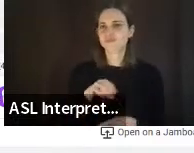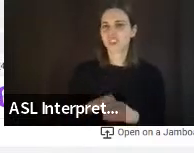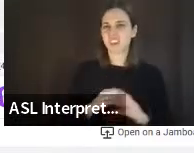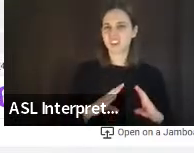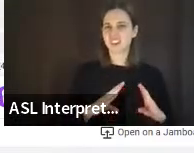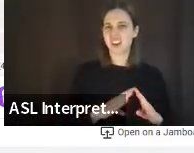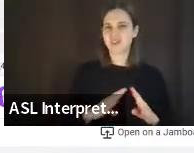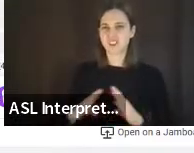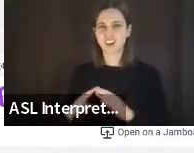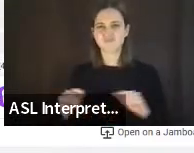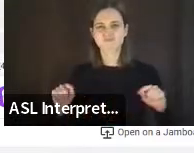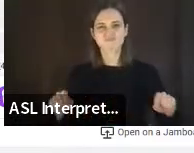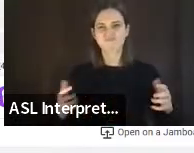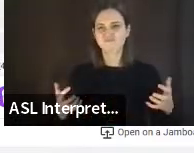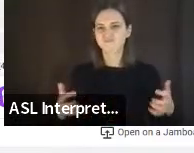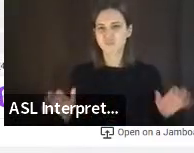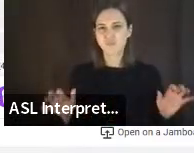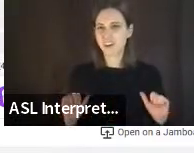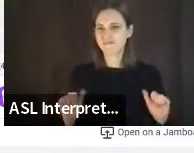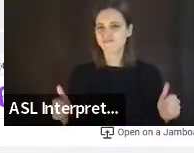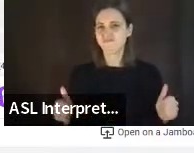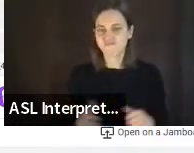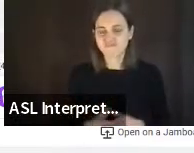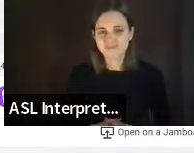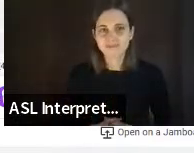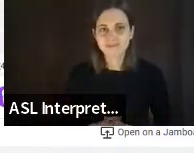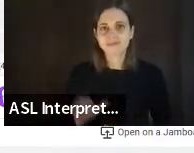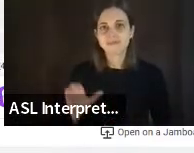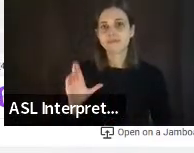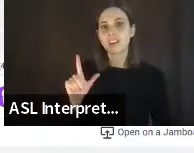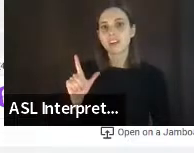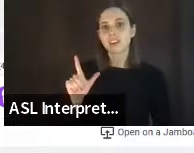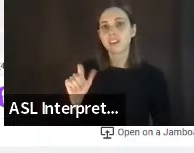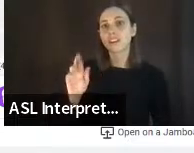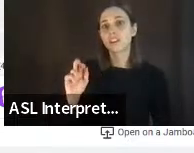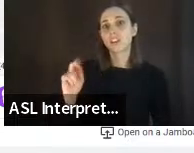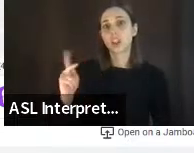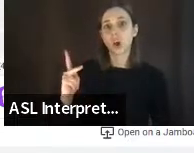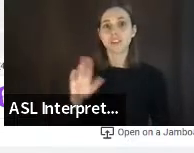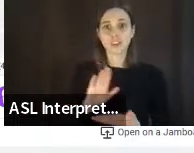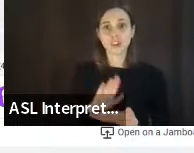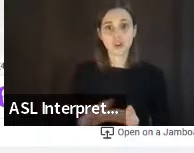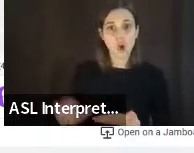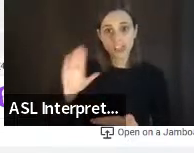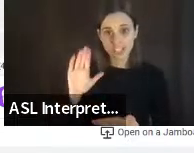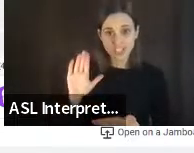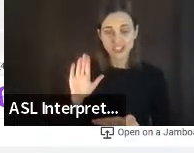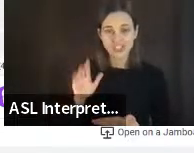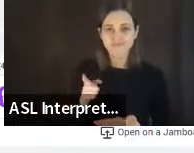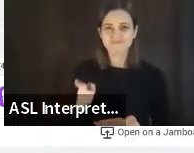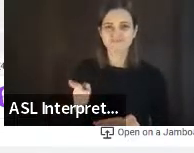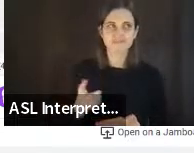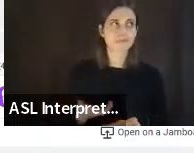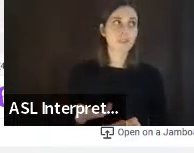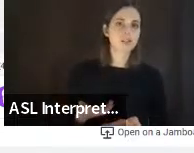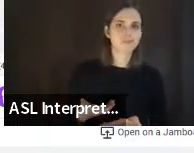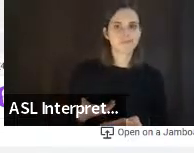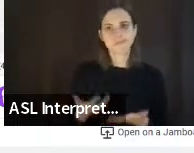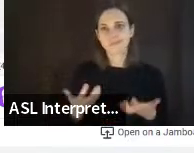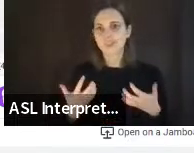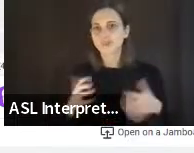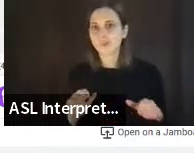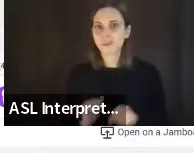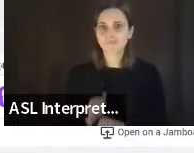limits. And the Clark College isn't very excited to have a big park and